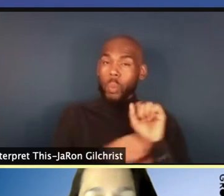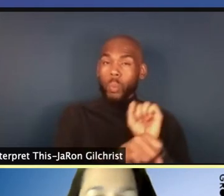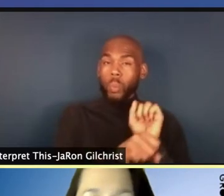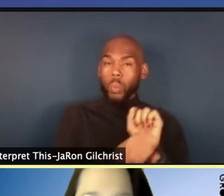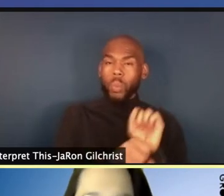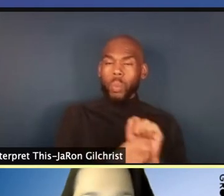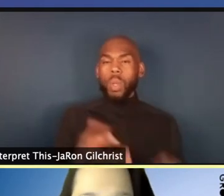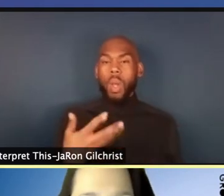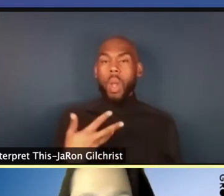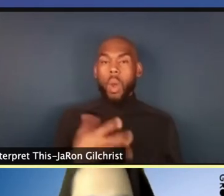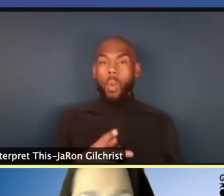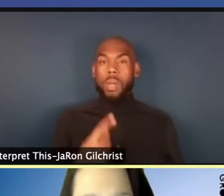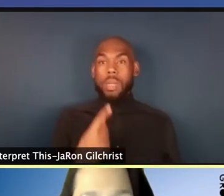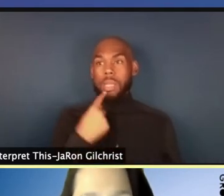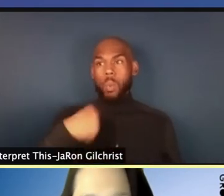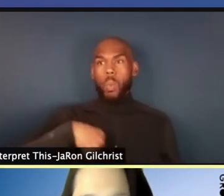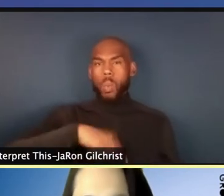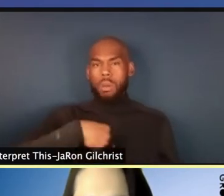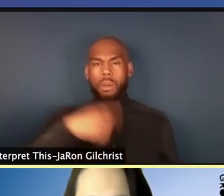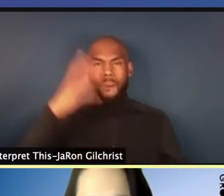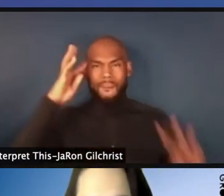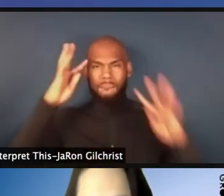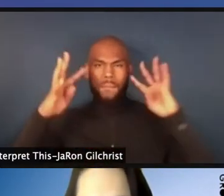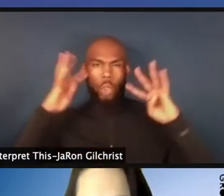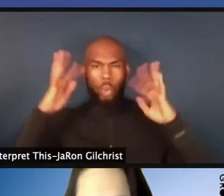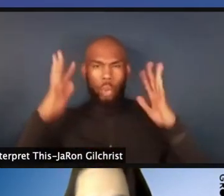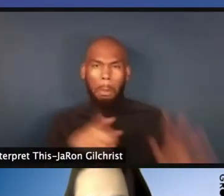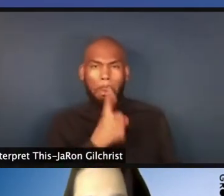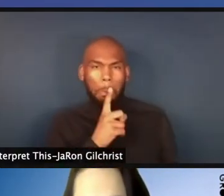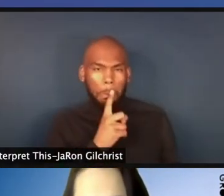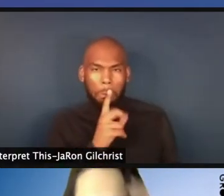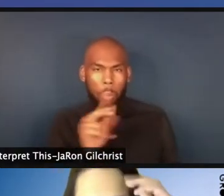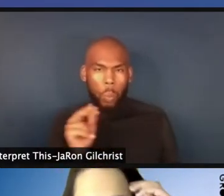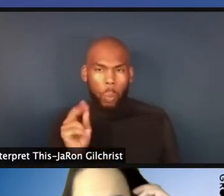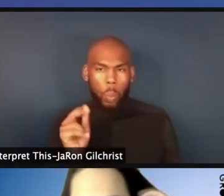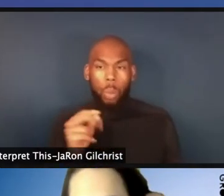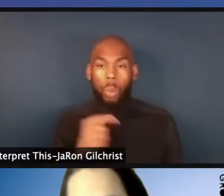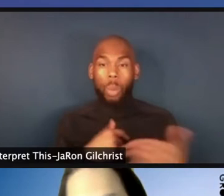to position us as like inventors of a thing. Right. And I will actually